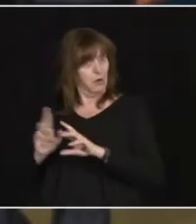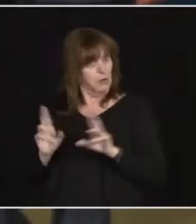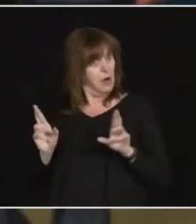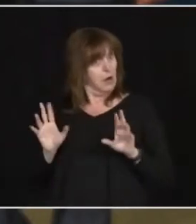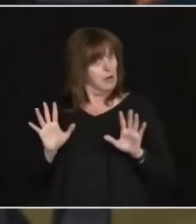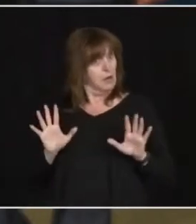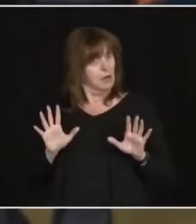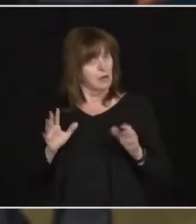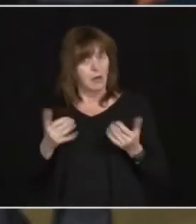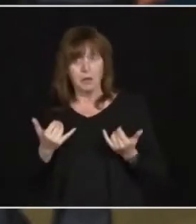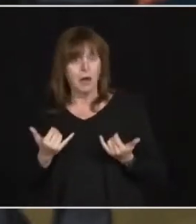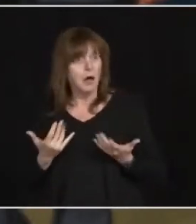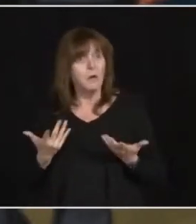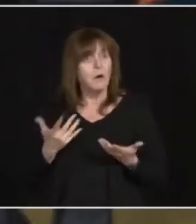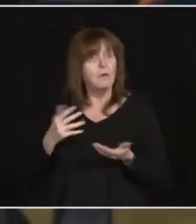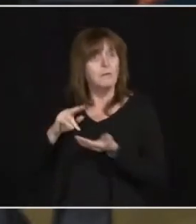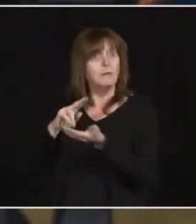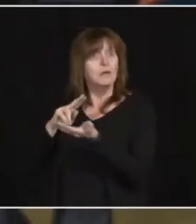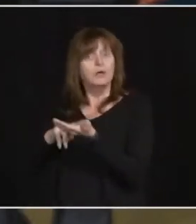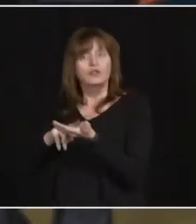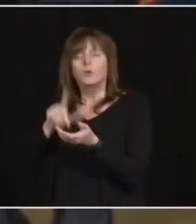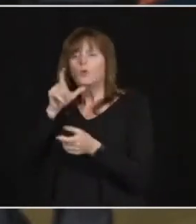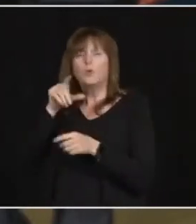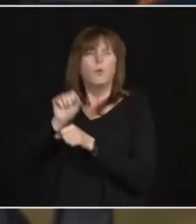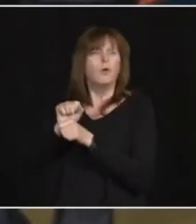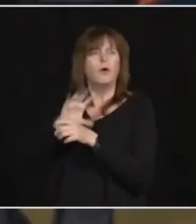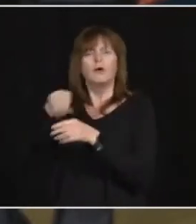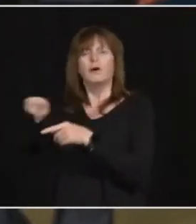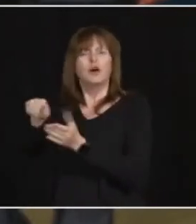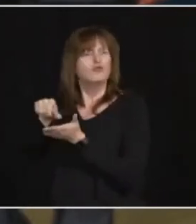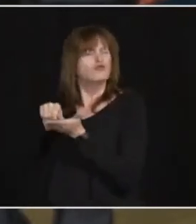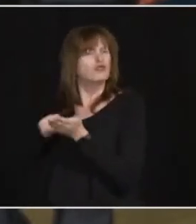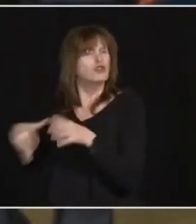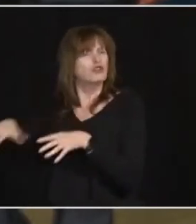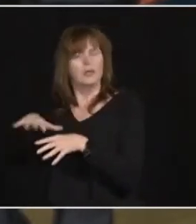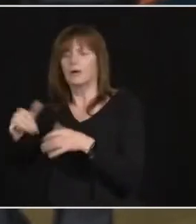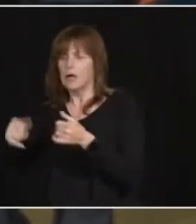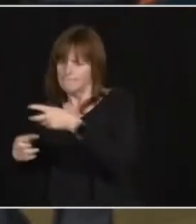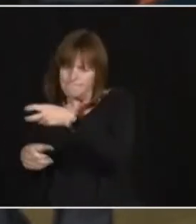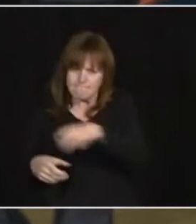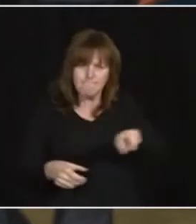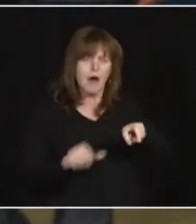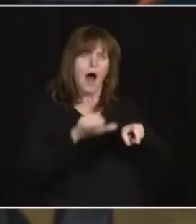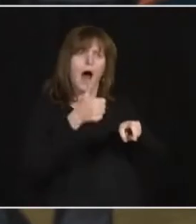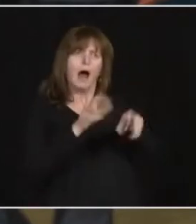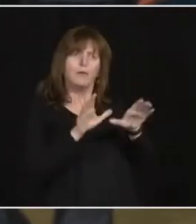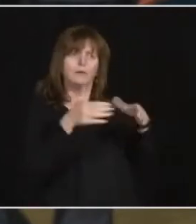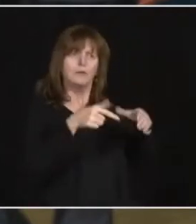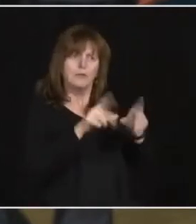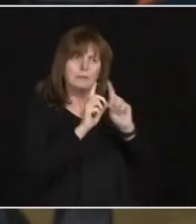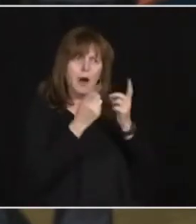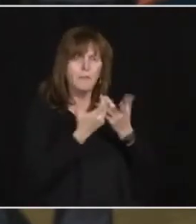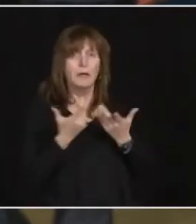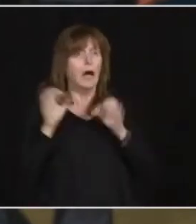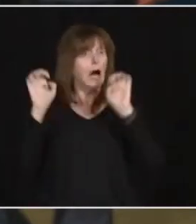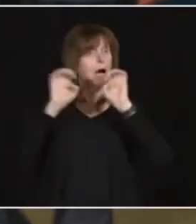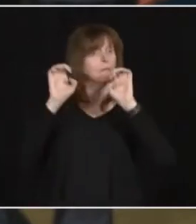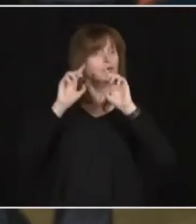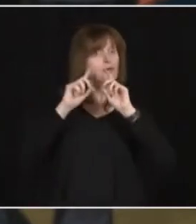medical units, sharing highly trained emergency department and intensive care unit nursing staff across